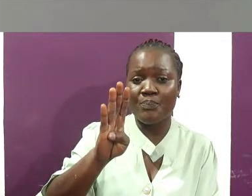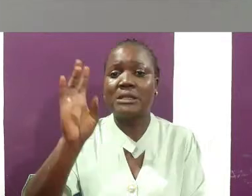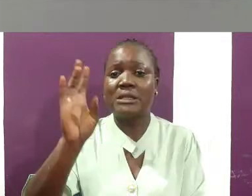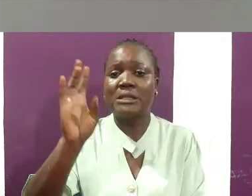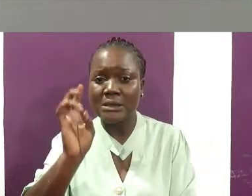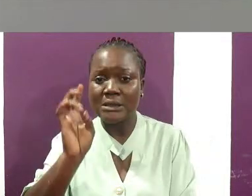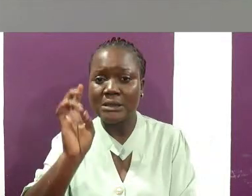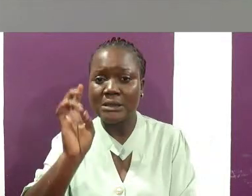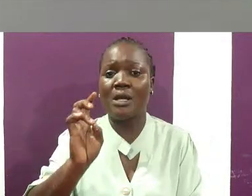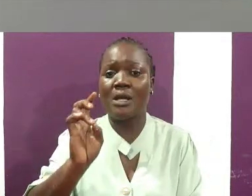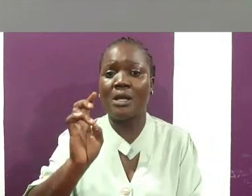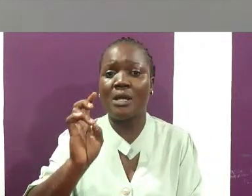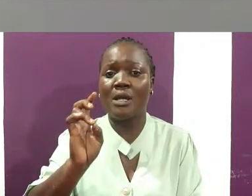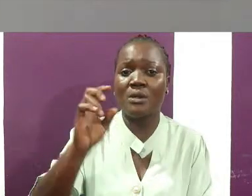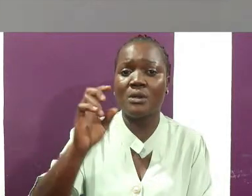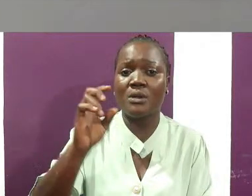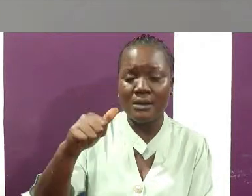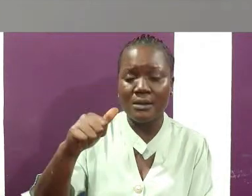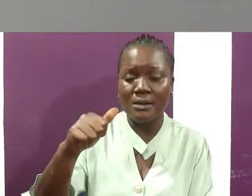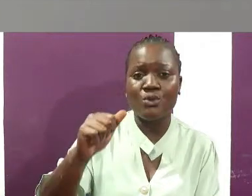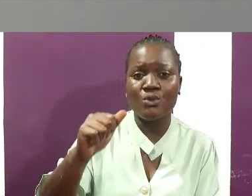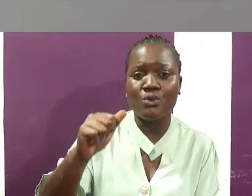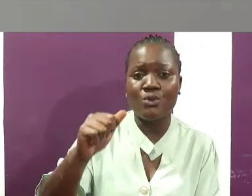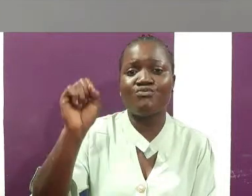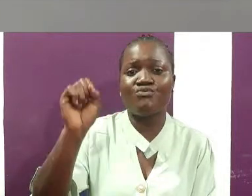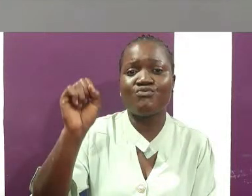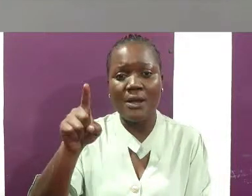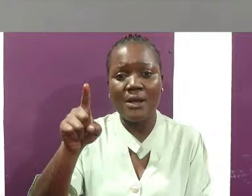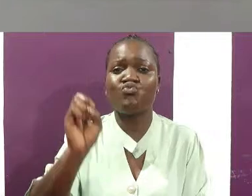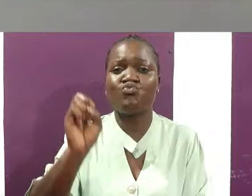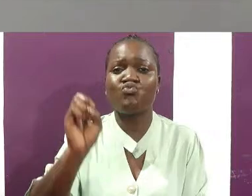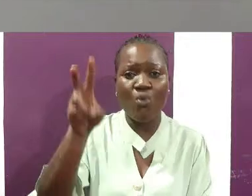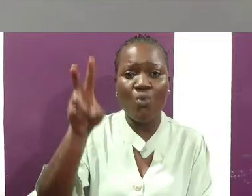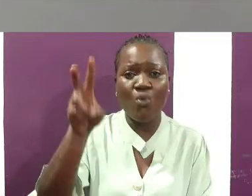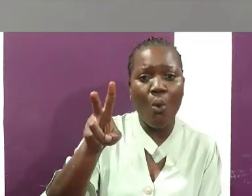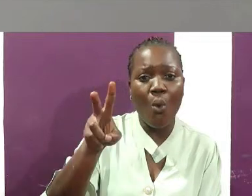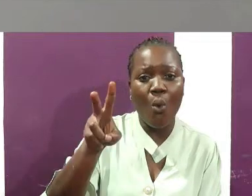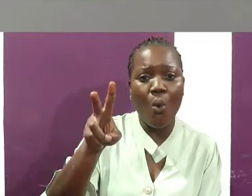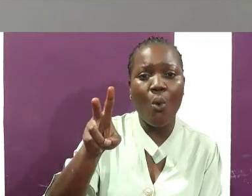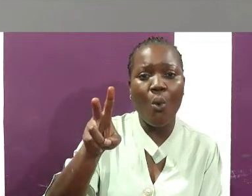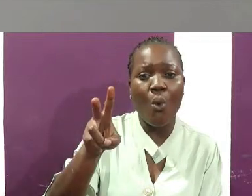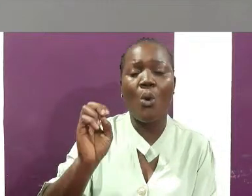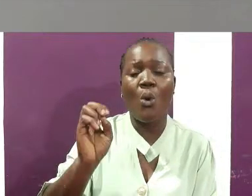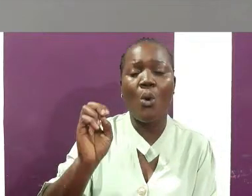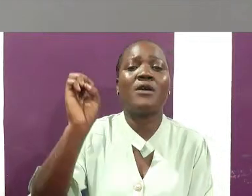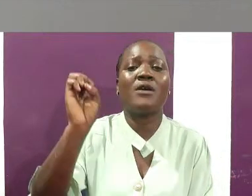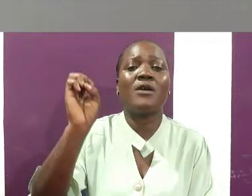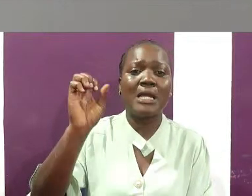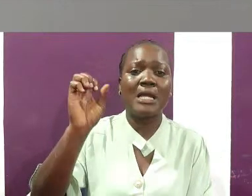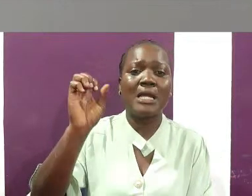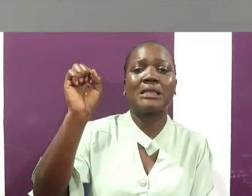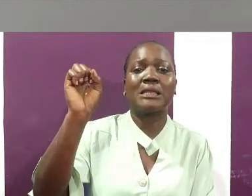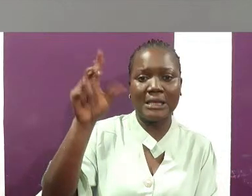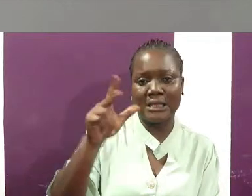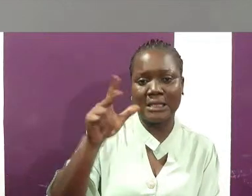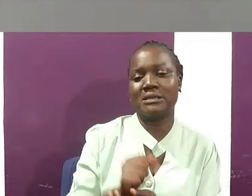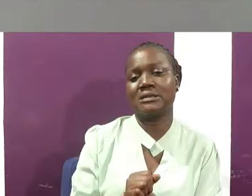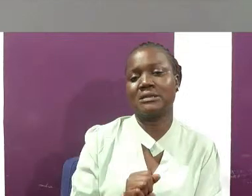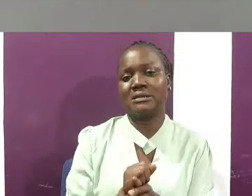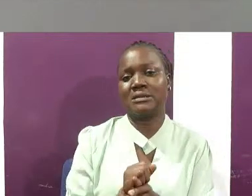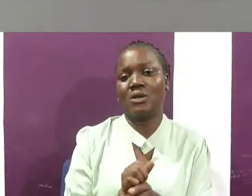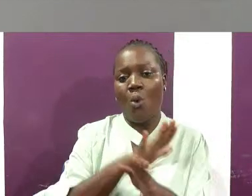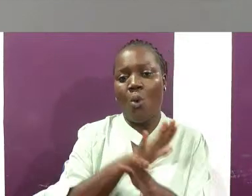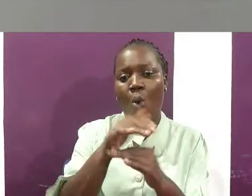edu enyimu du ba ko enyimu du mienu enyimu du miensa enyimu edio ninyina kasafa ba ko ene Yesu